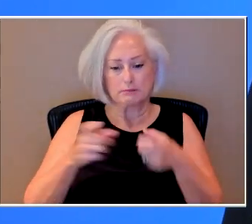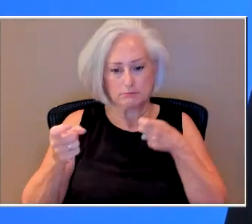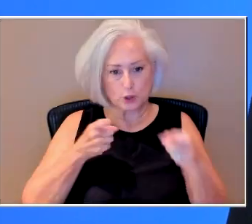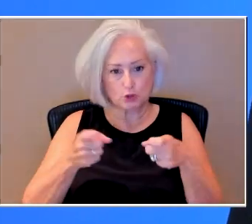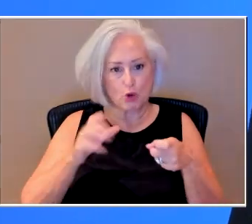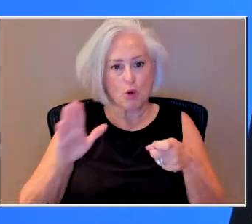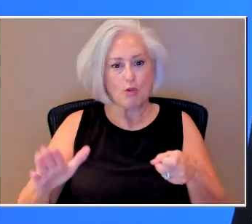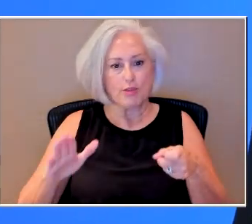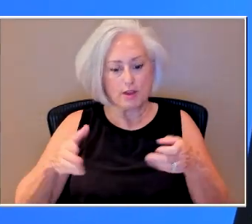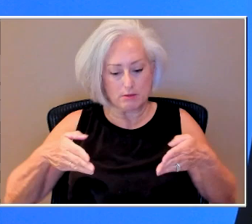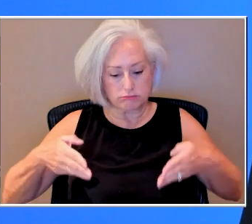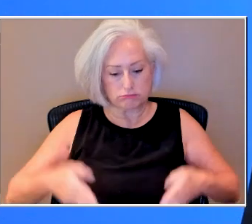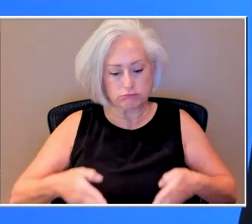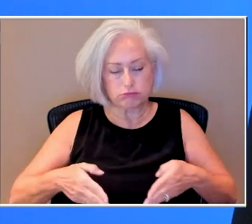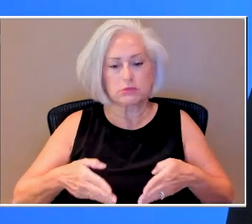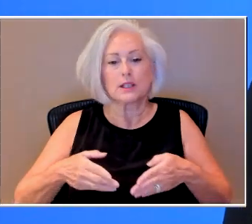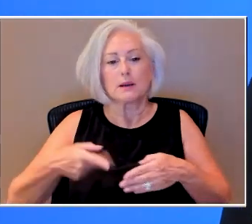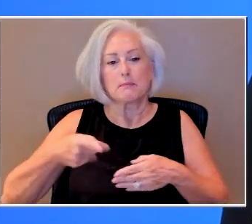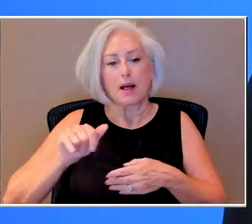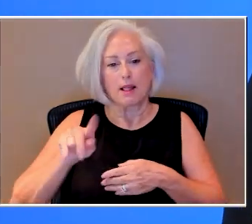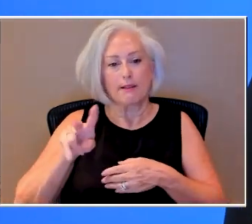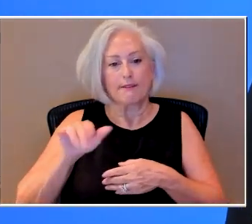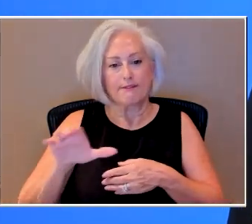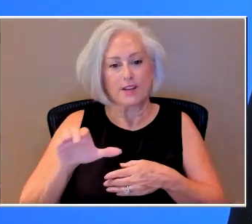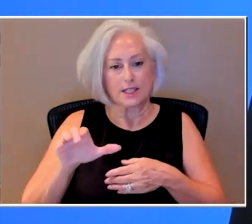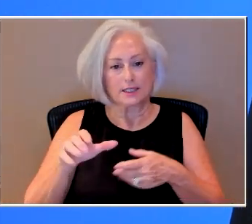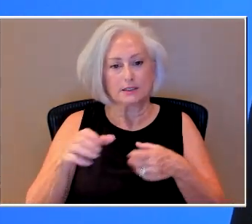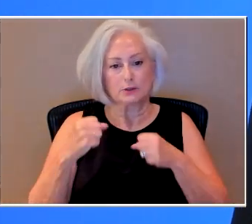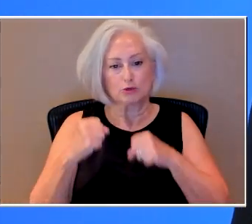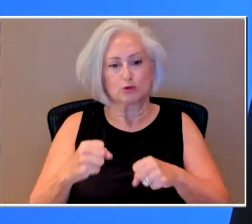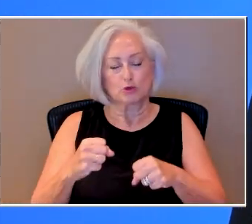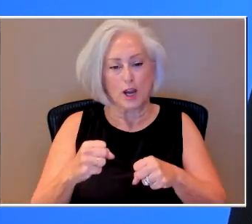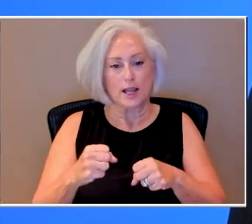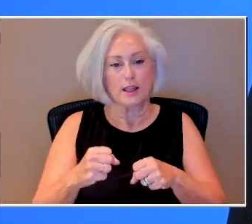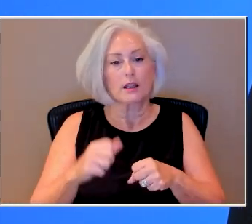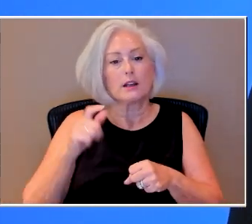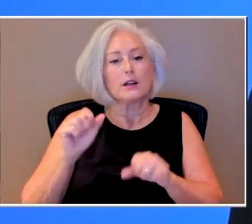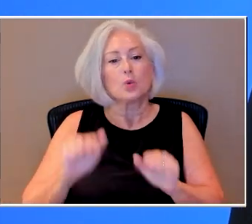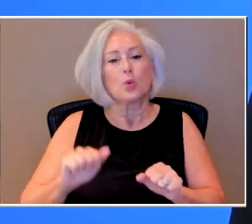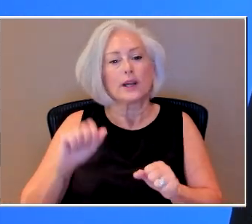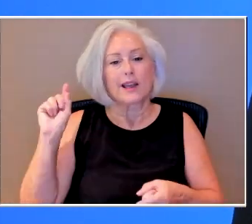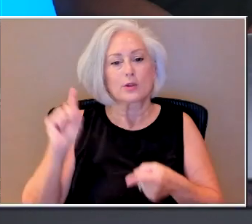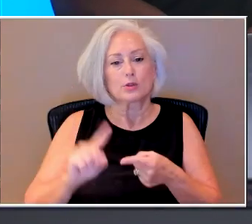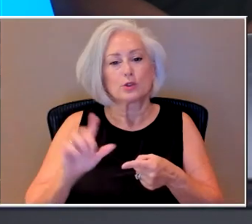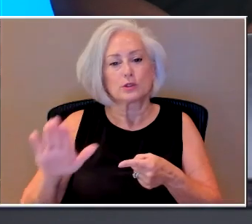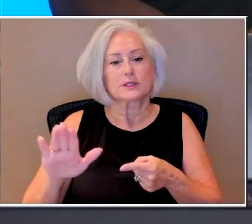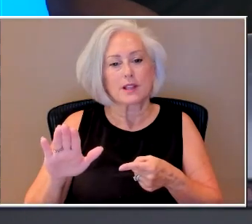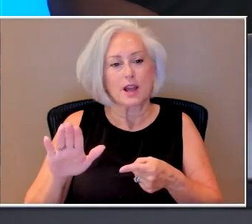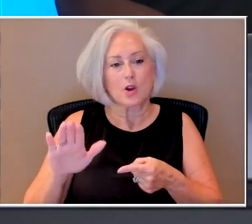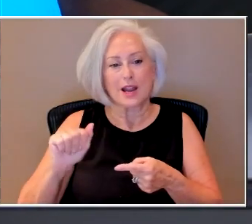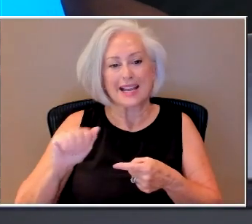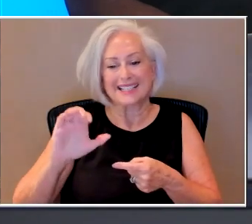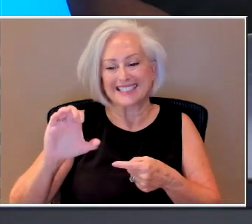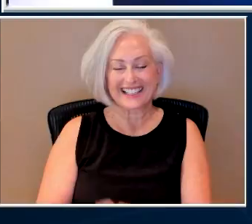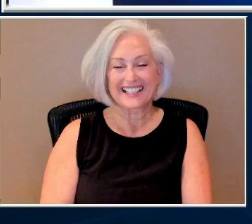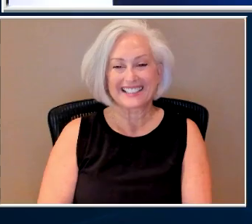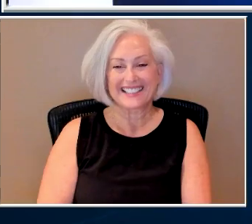movements, we truly believe that we will be able to reduce their ACLs, or ACL tears, I should